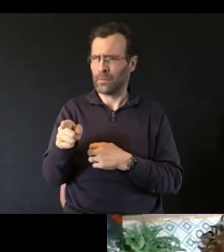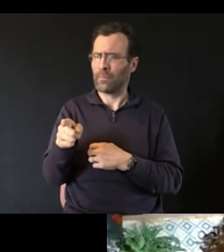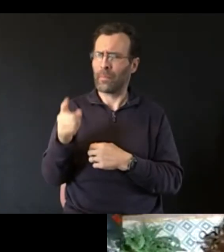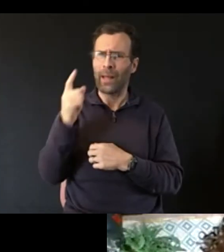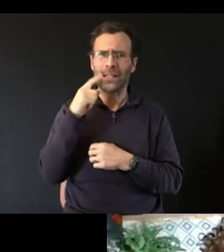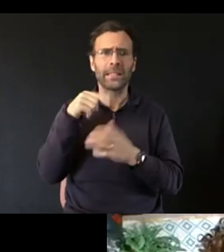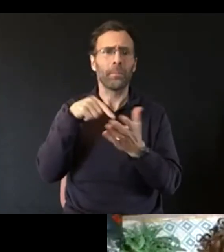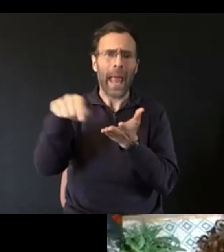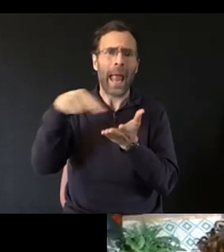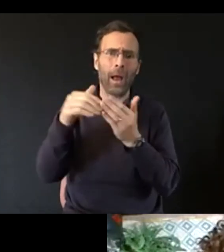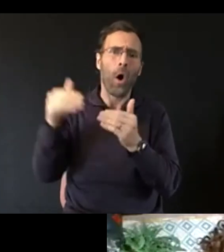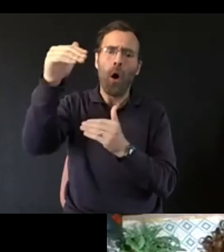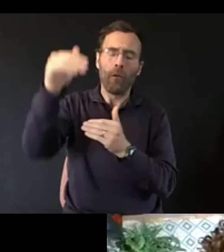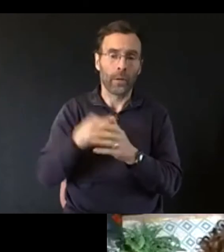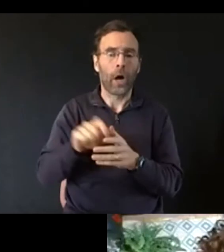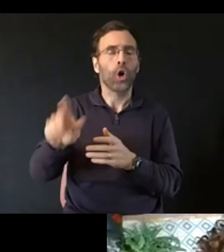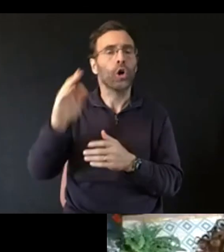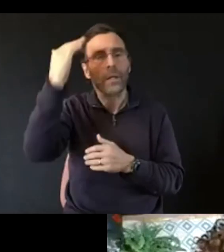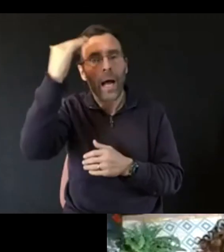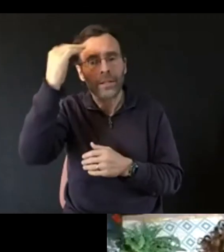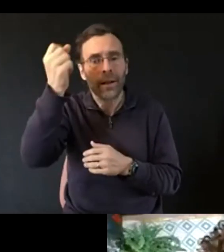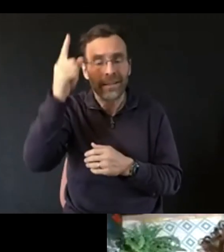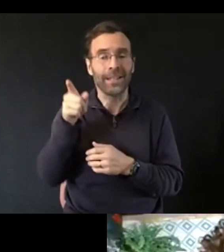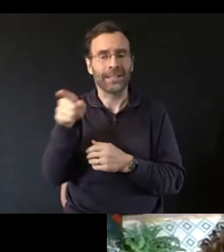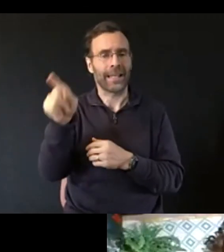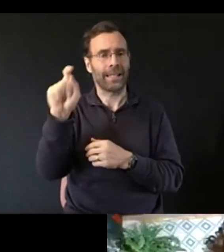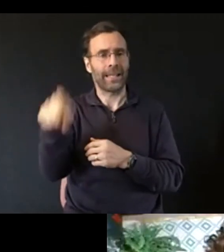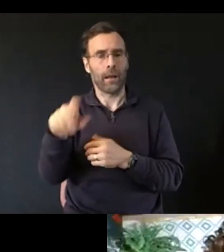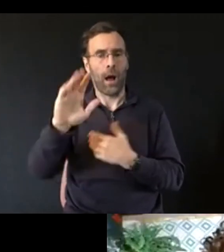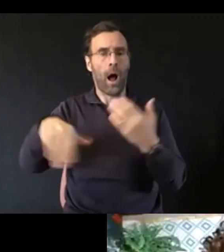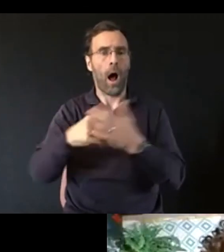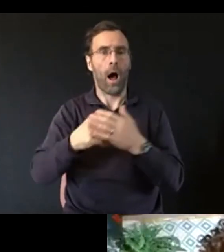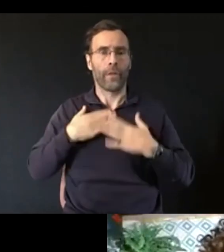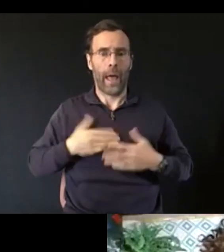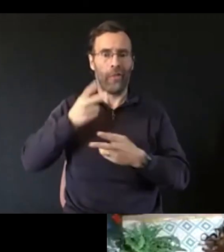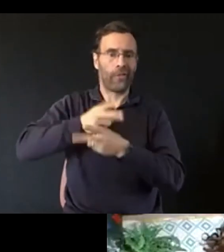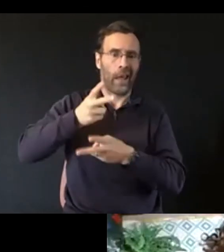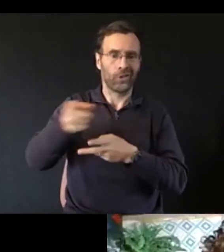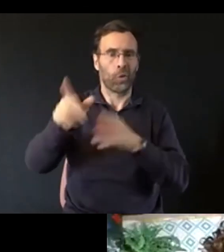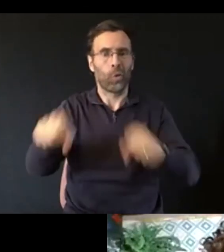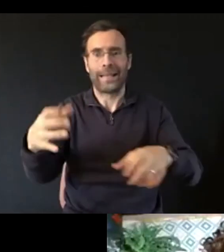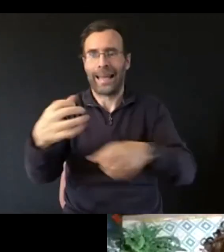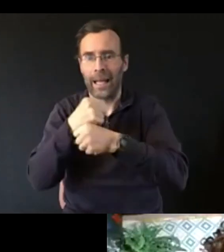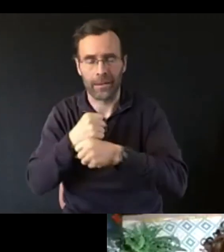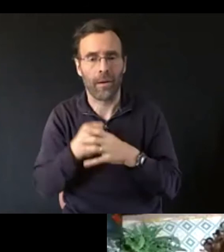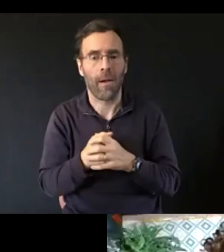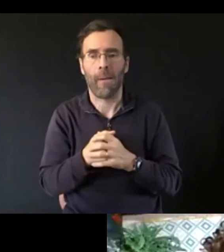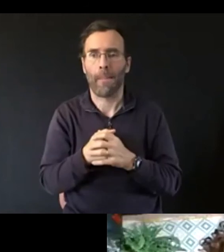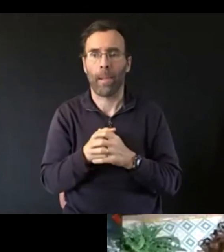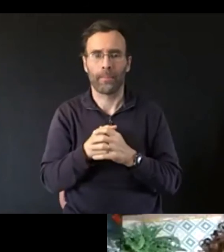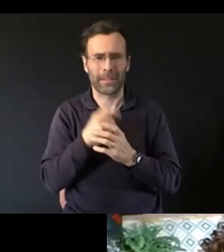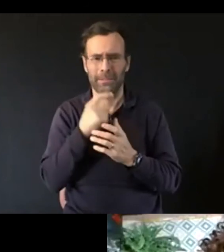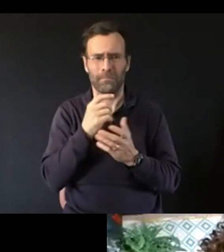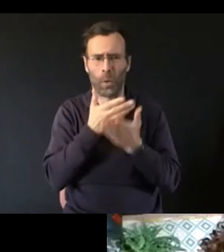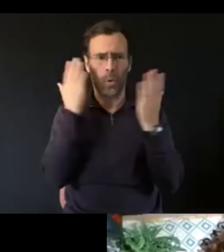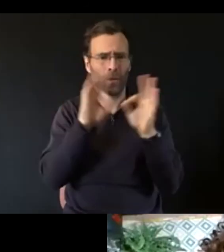overpaying, but her knowledge and understanding that she needed all the health care she could get, because there wasn't a lot of family here. Most of our